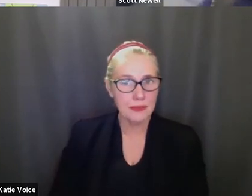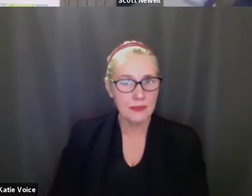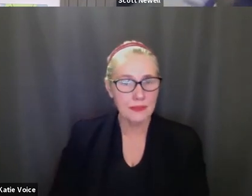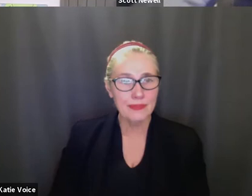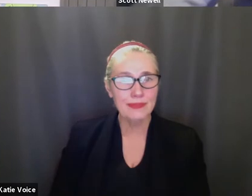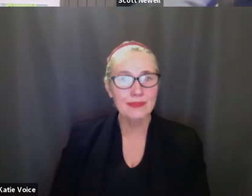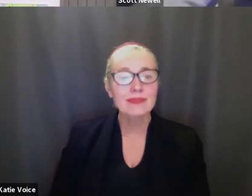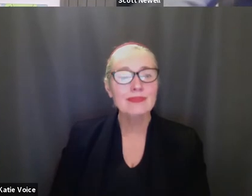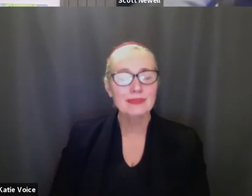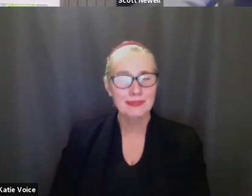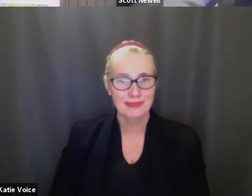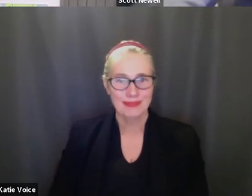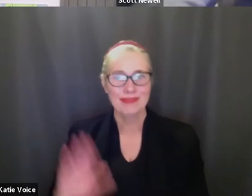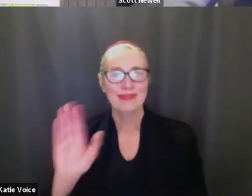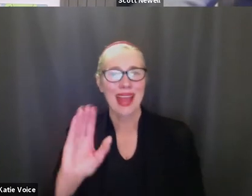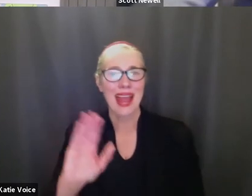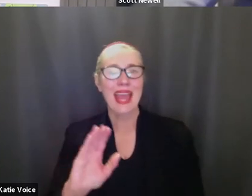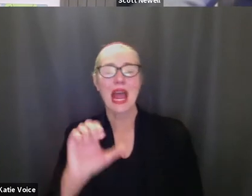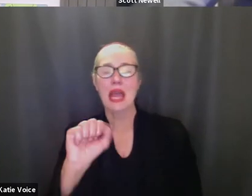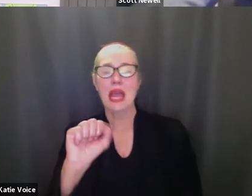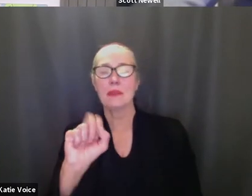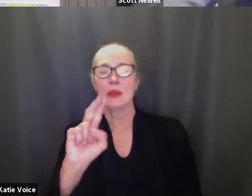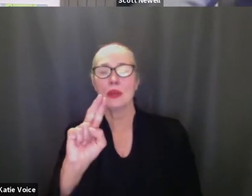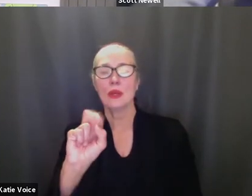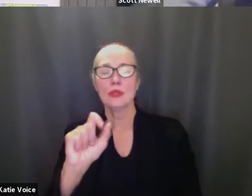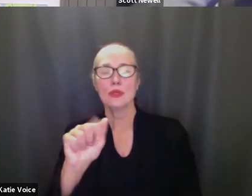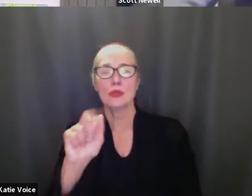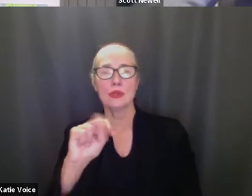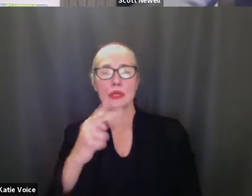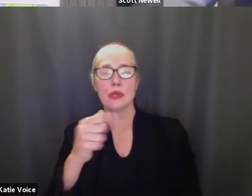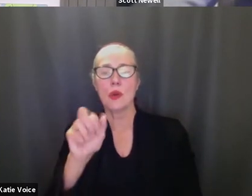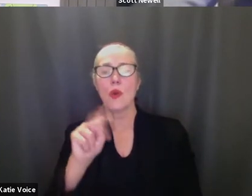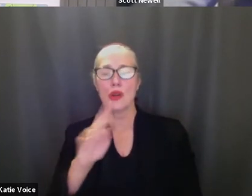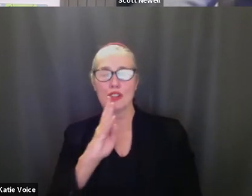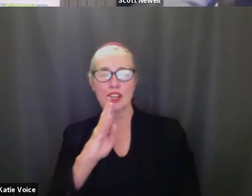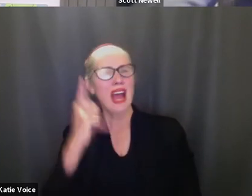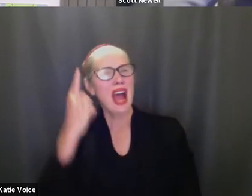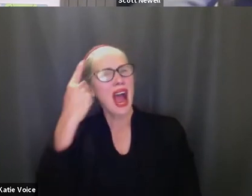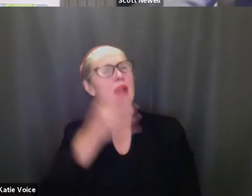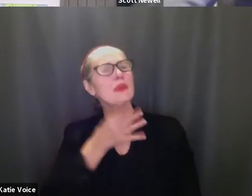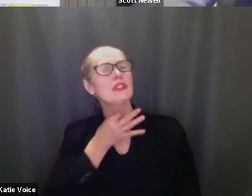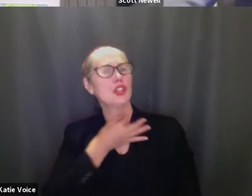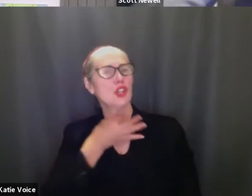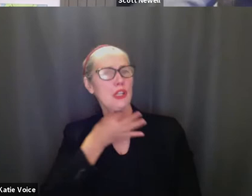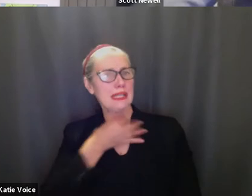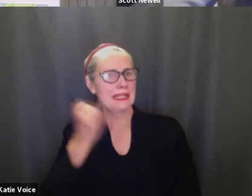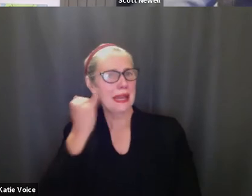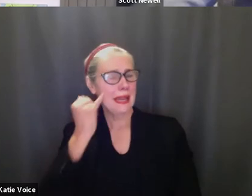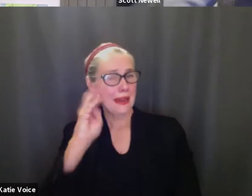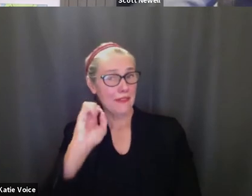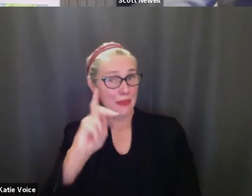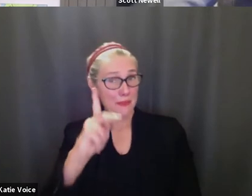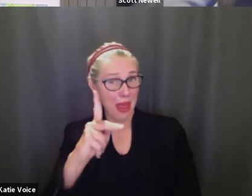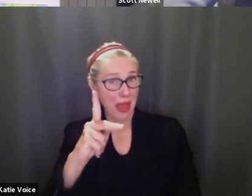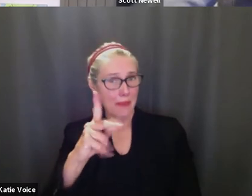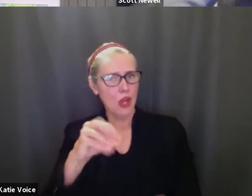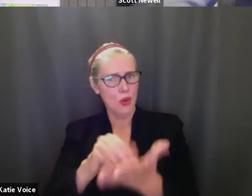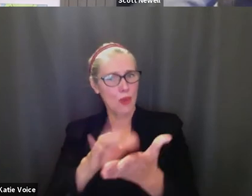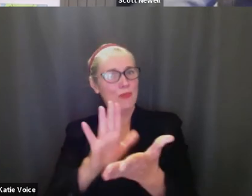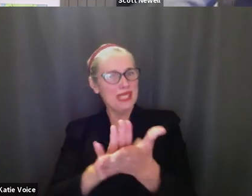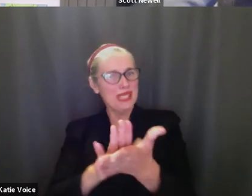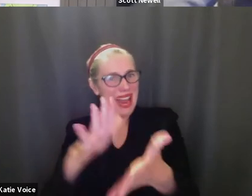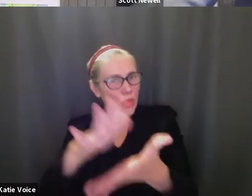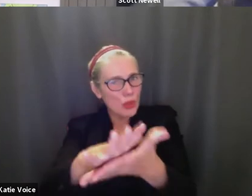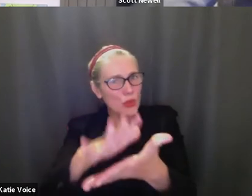hi this is susan horn talking i just was wondering about if the maps could put up the schools